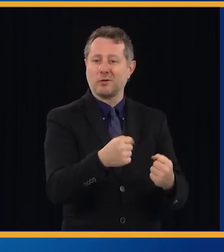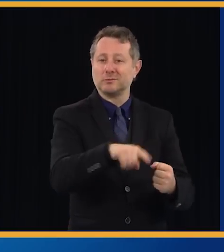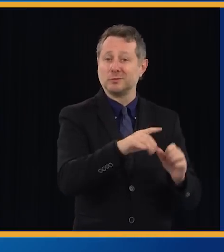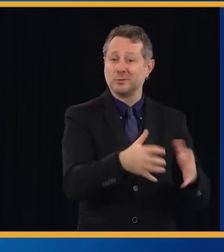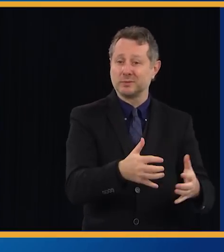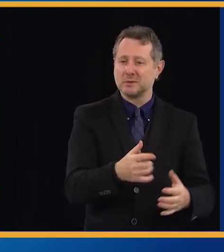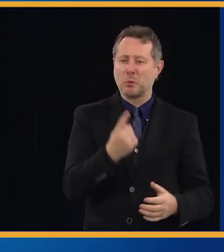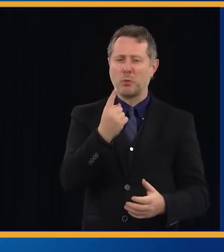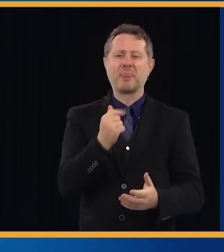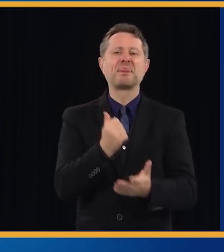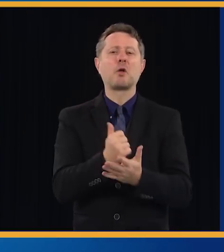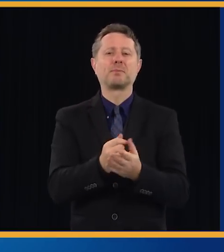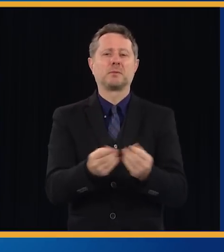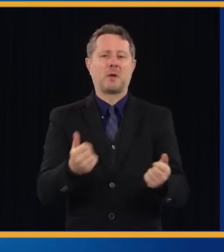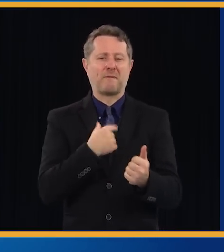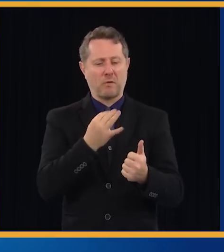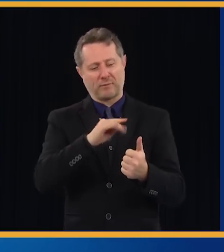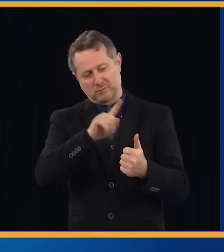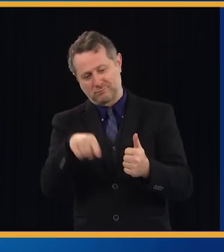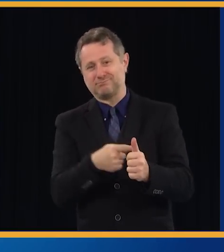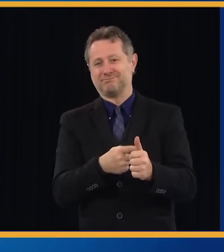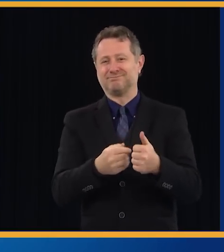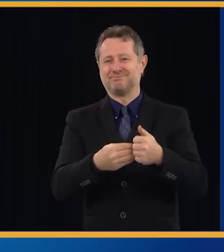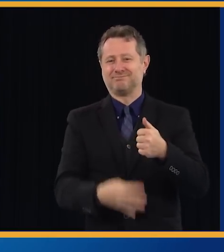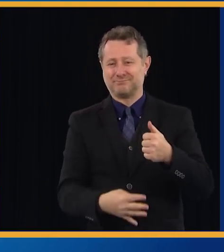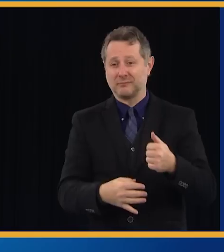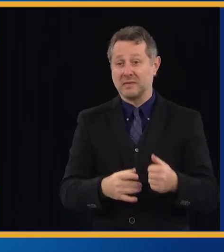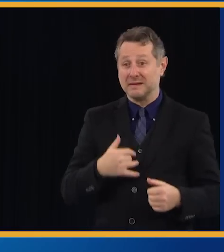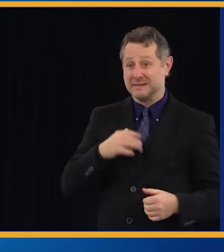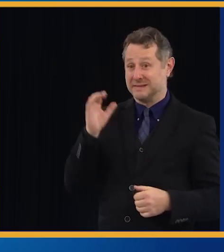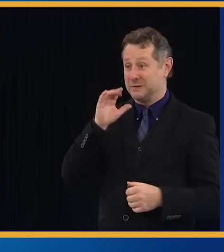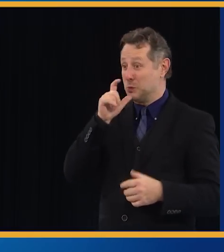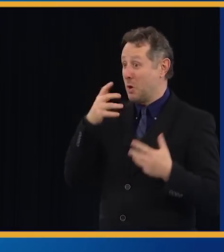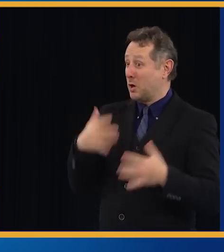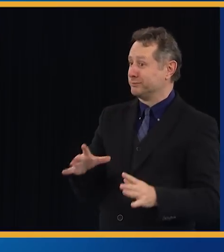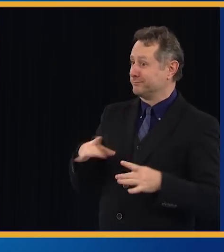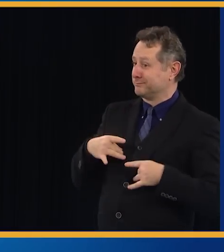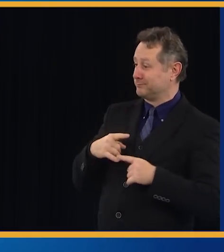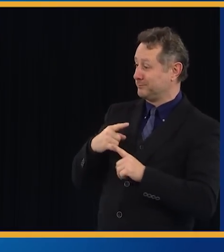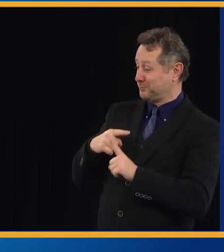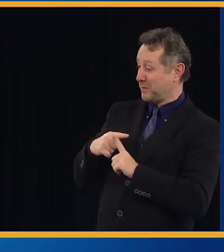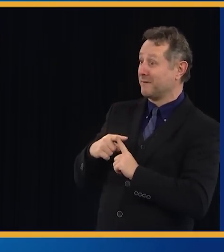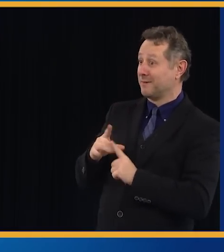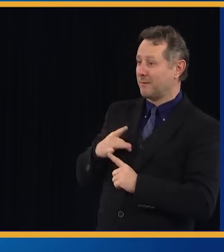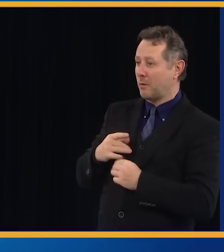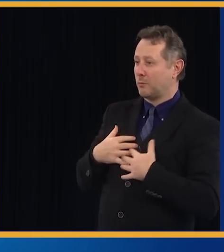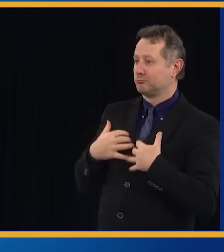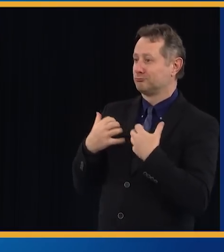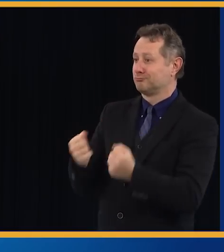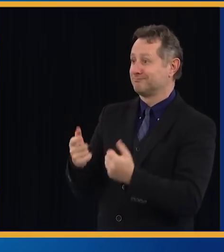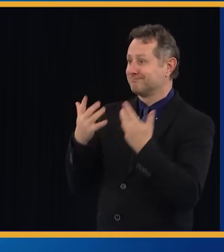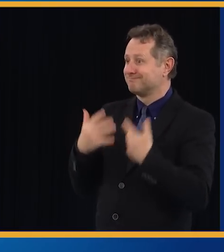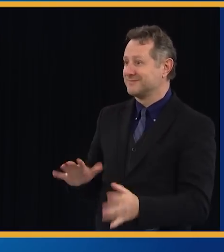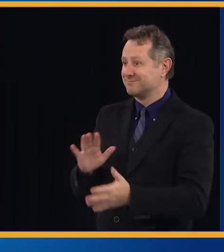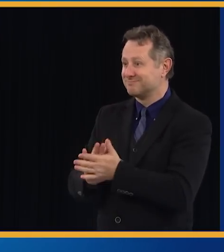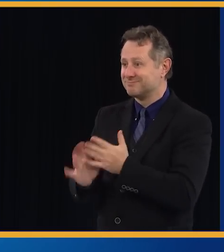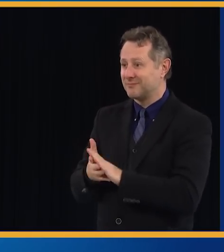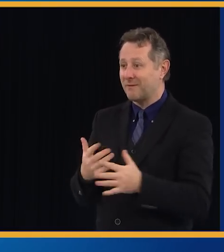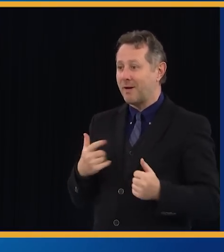treatments. So you want to find people who had it so you can identify them to donate